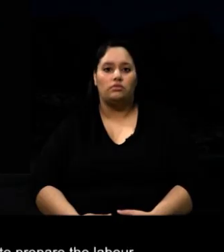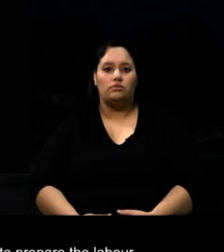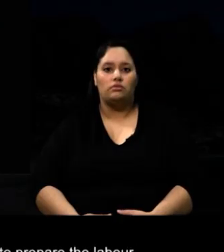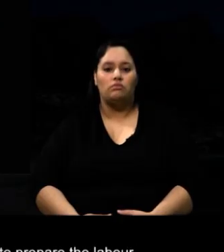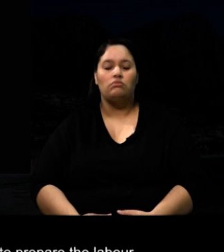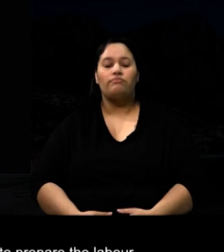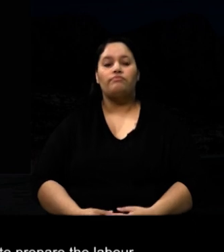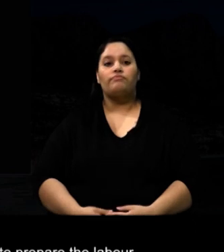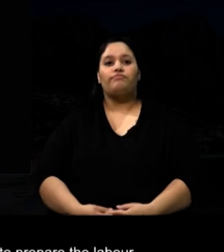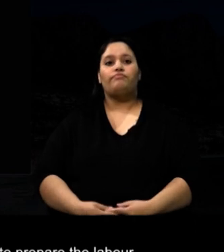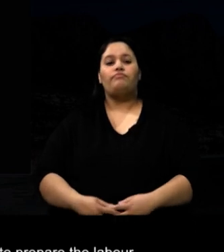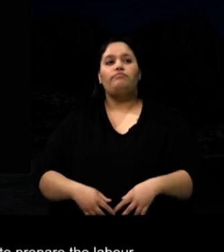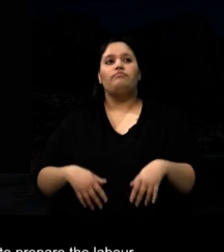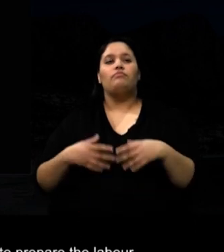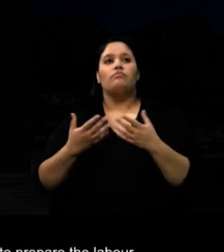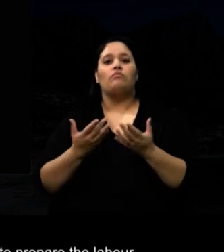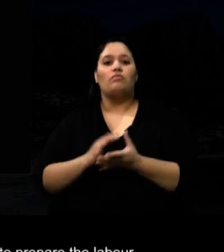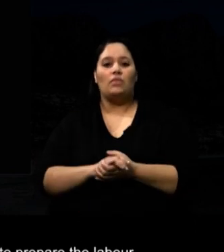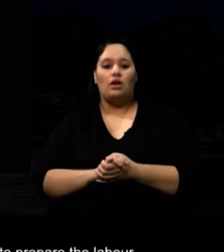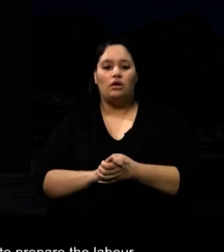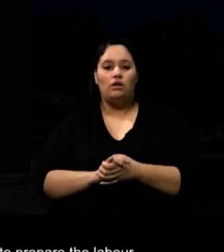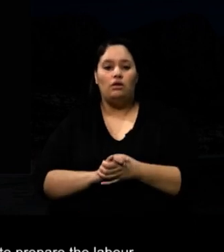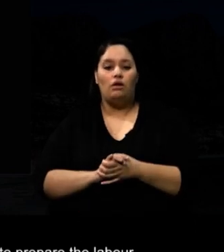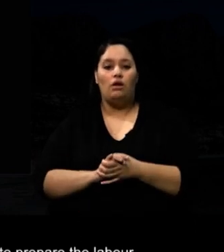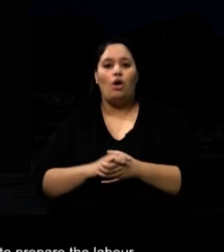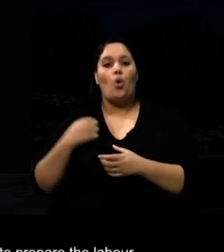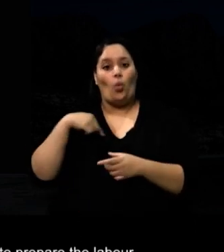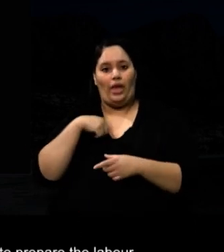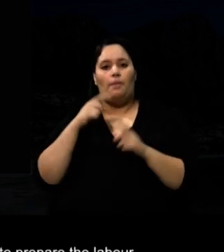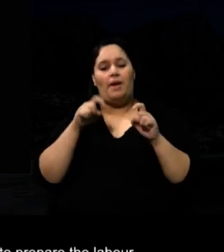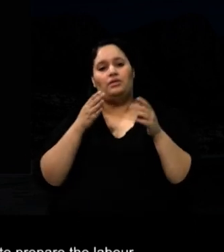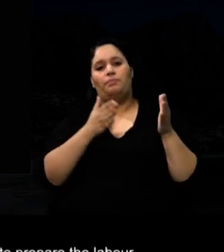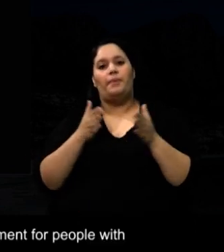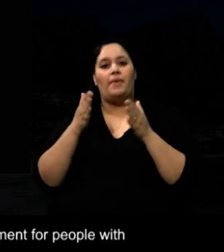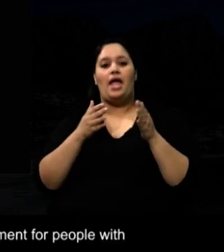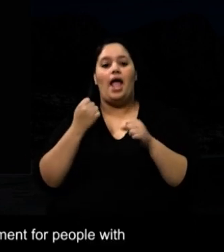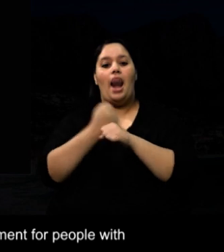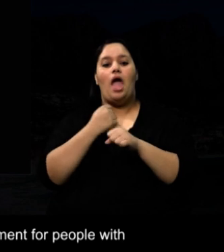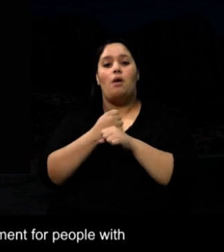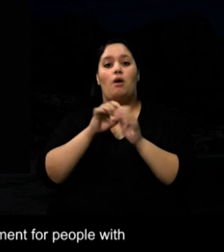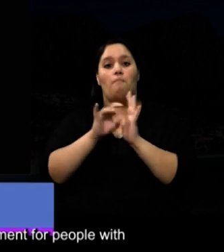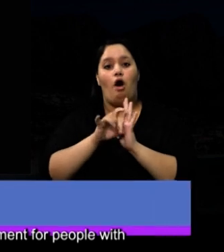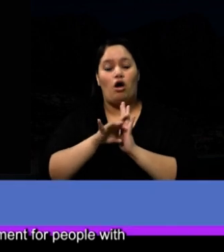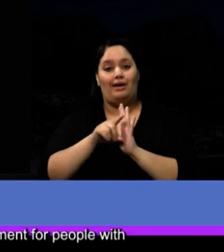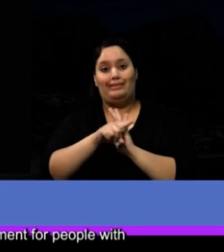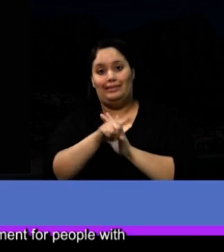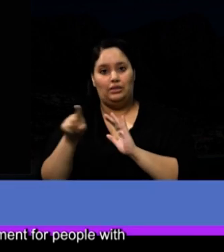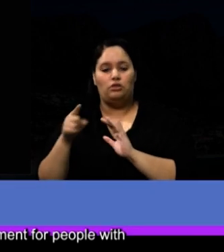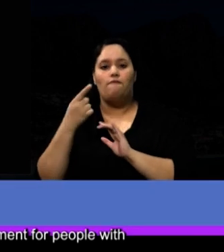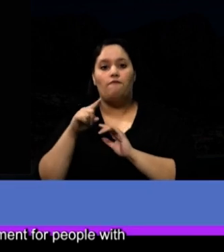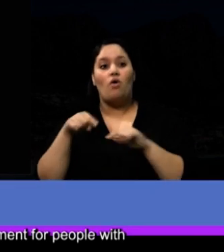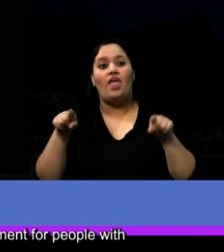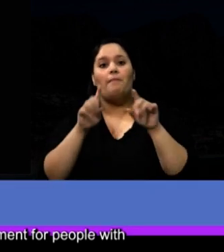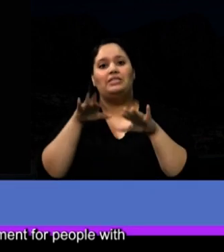Well, think first and foremost, we need to prepare the labour market for the